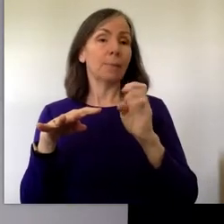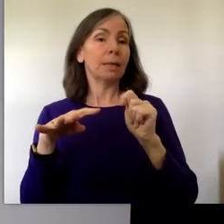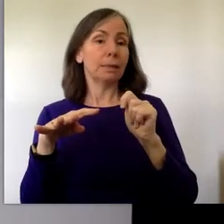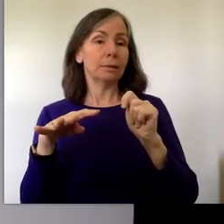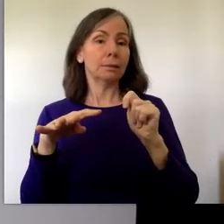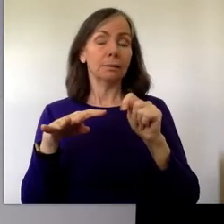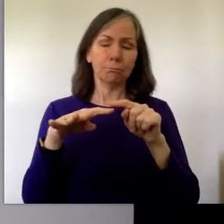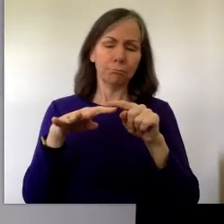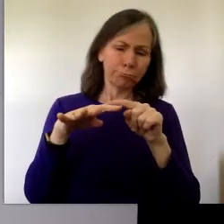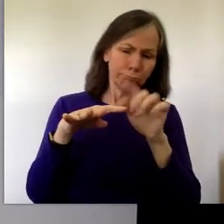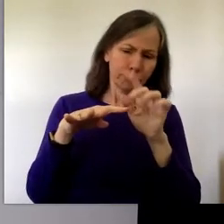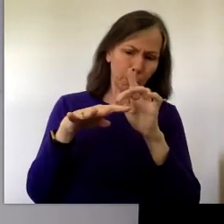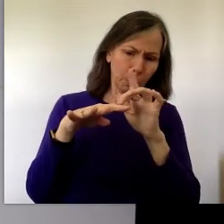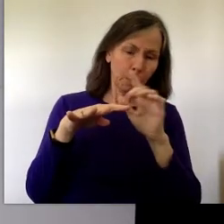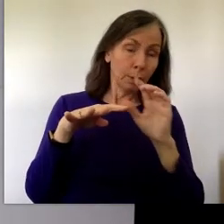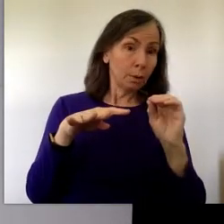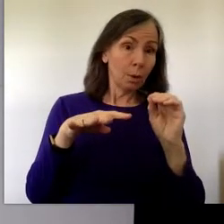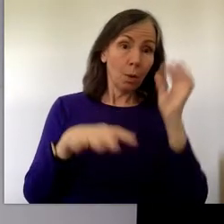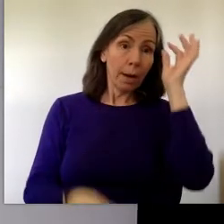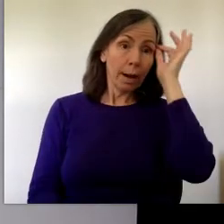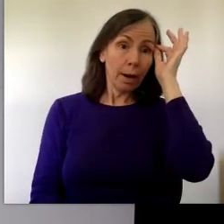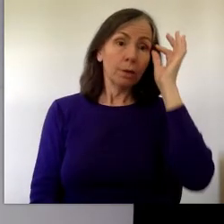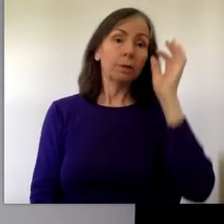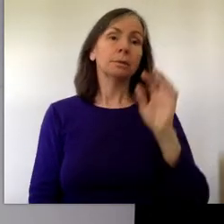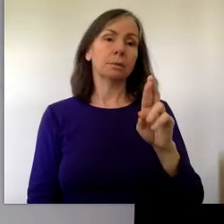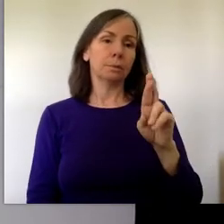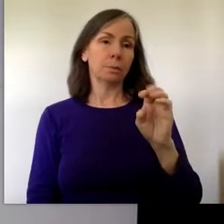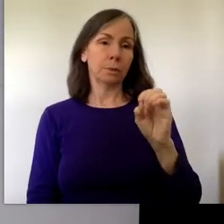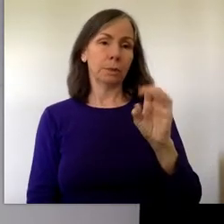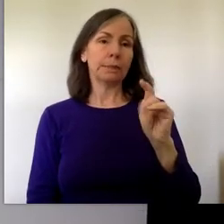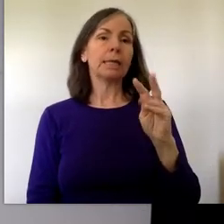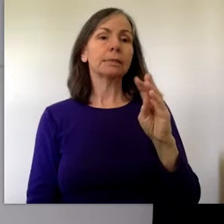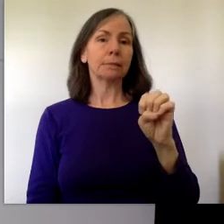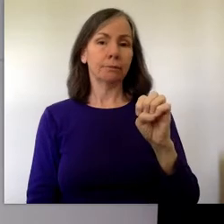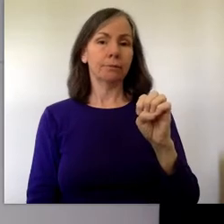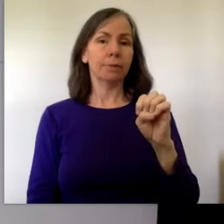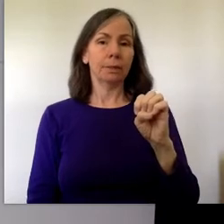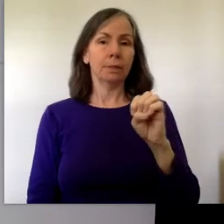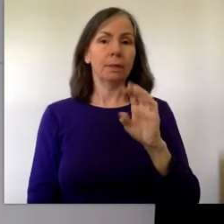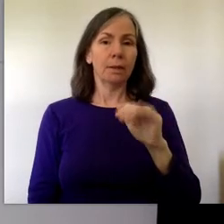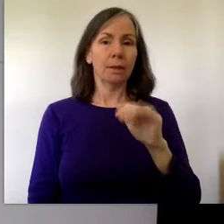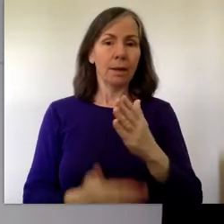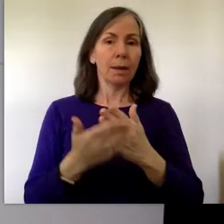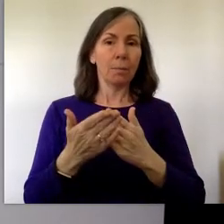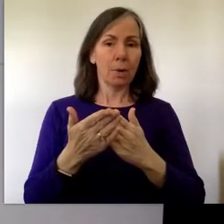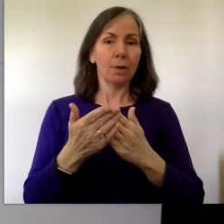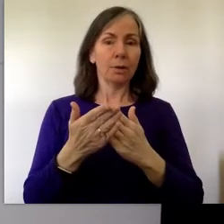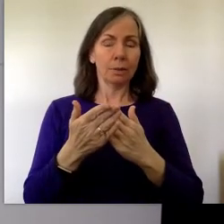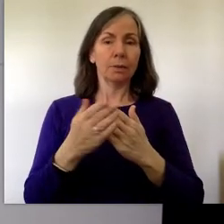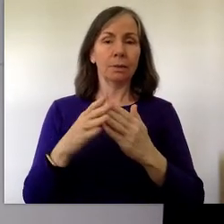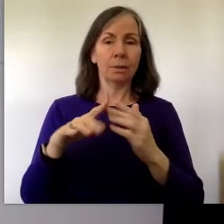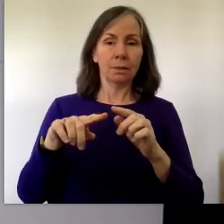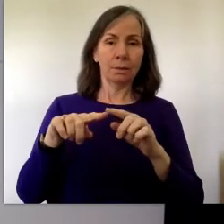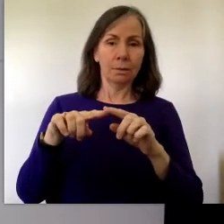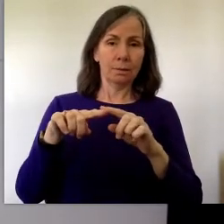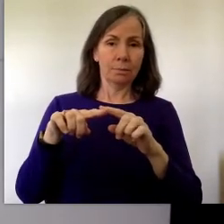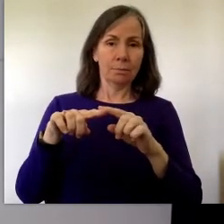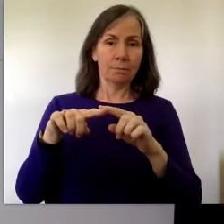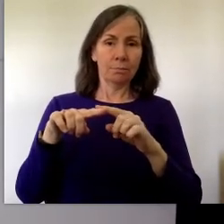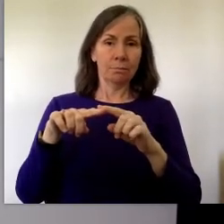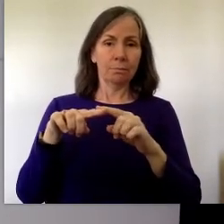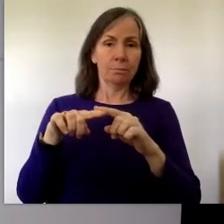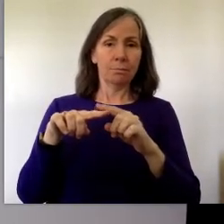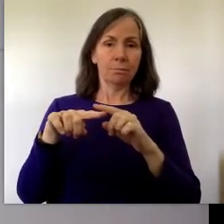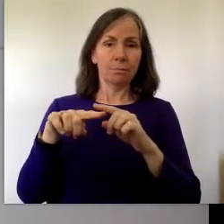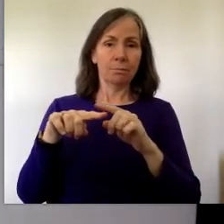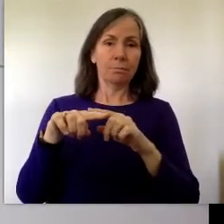have the part of your finger that has the nail, and the very bottom part, which most everybody has